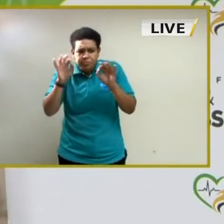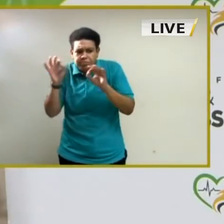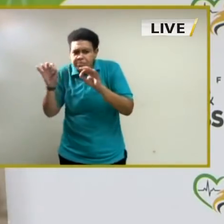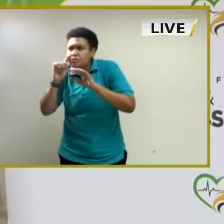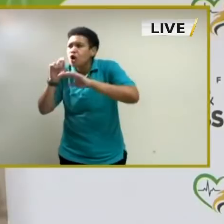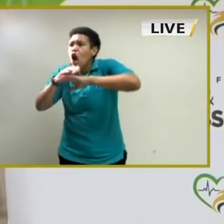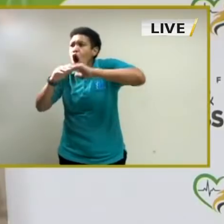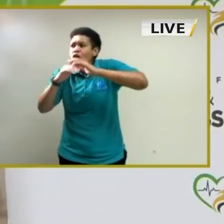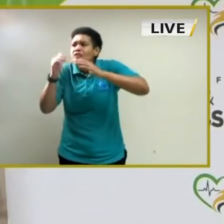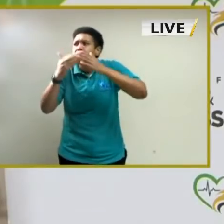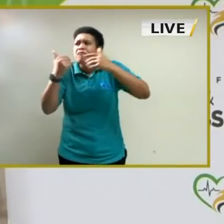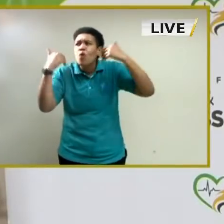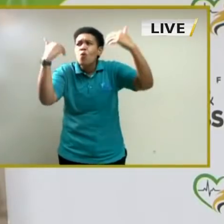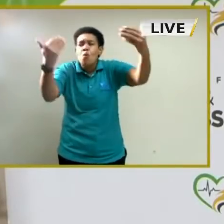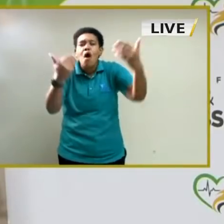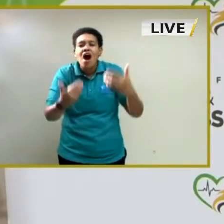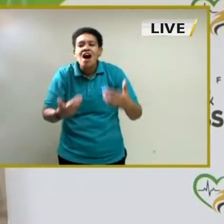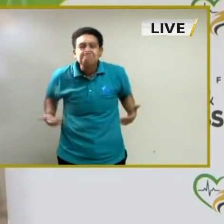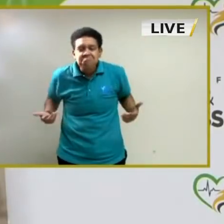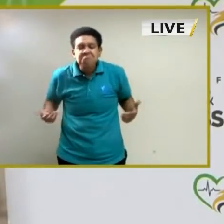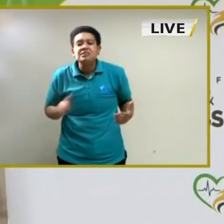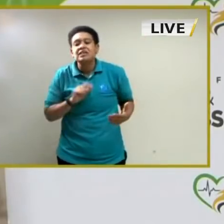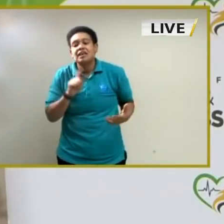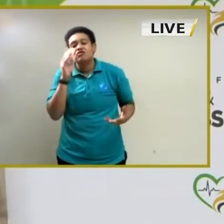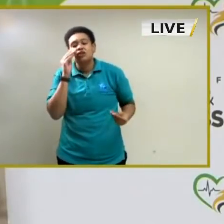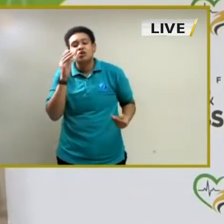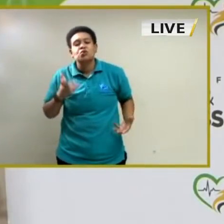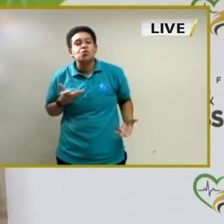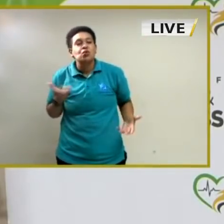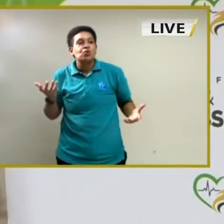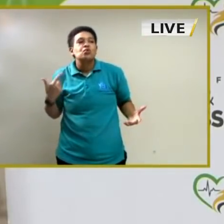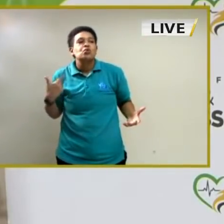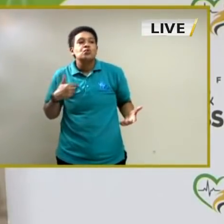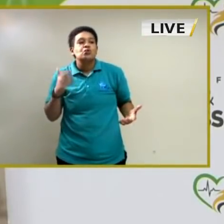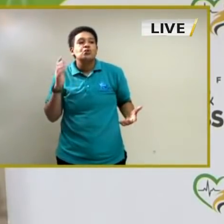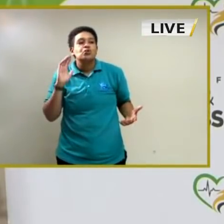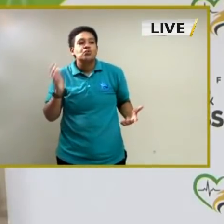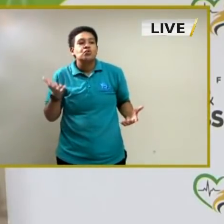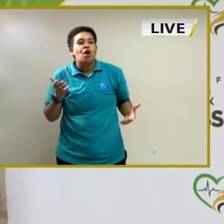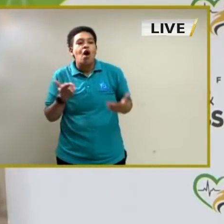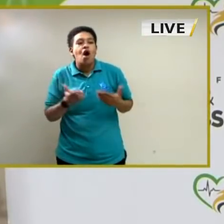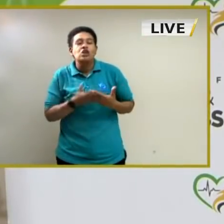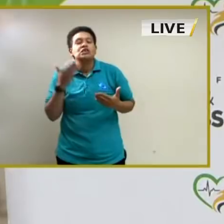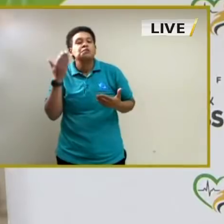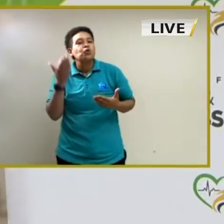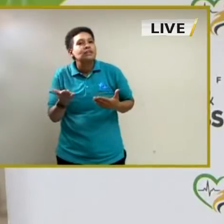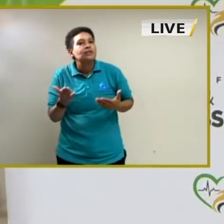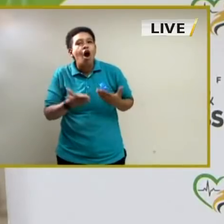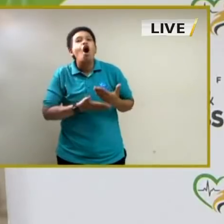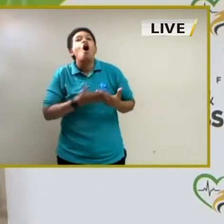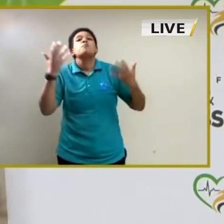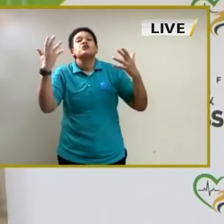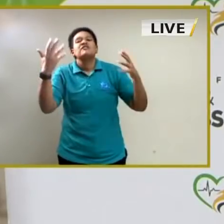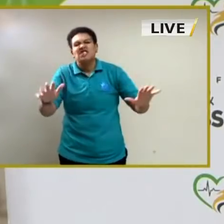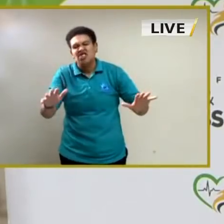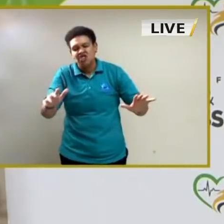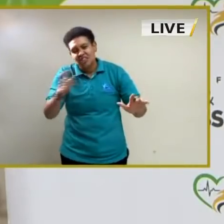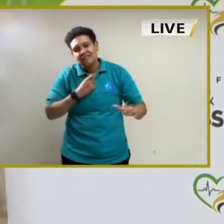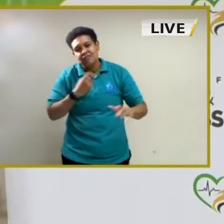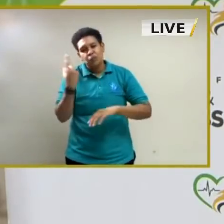before. And I'm told that we are there or almost there. So give us